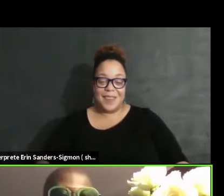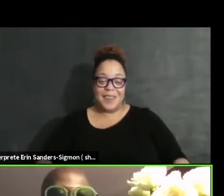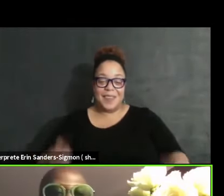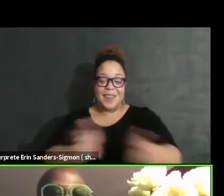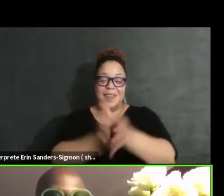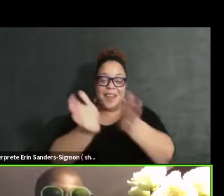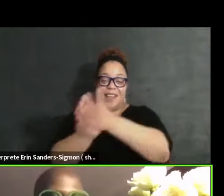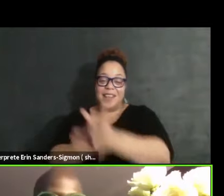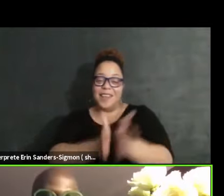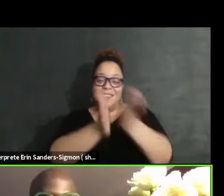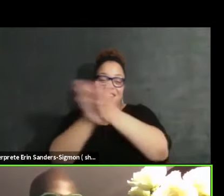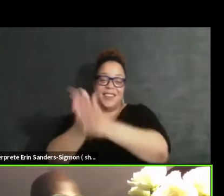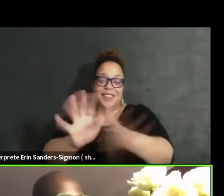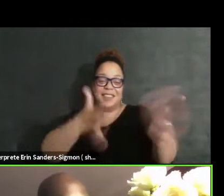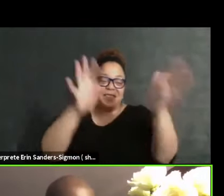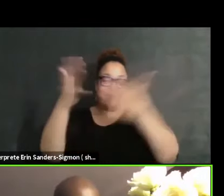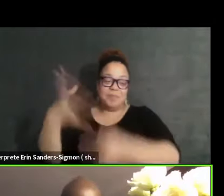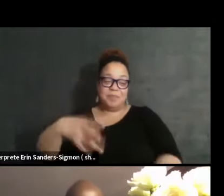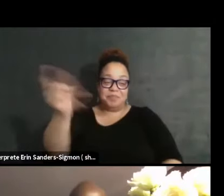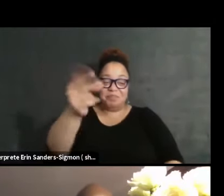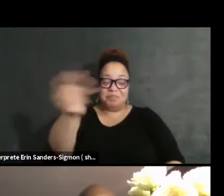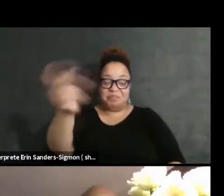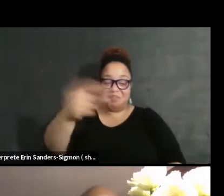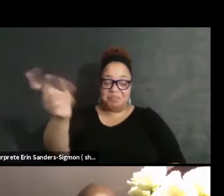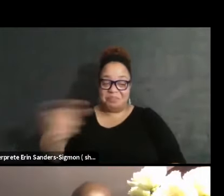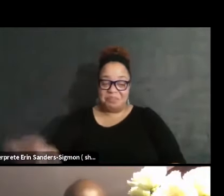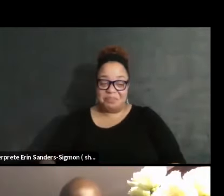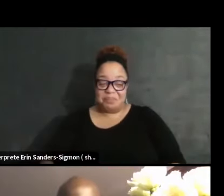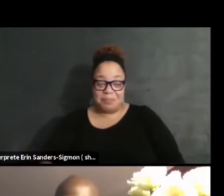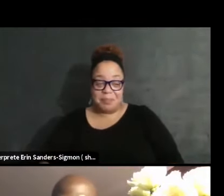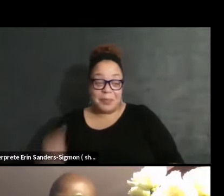You want to talk about day one. Let's go.